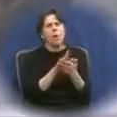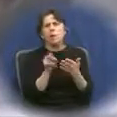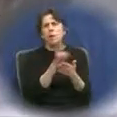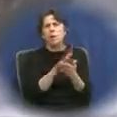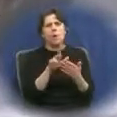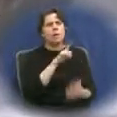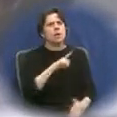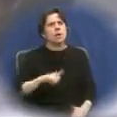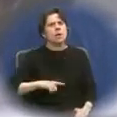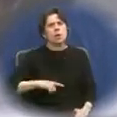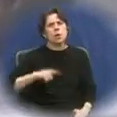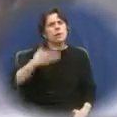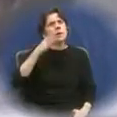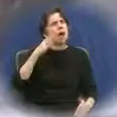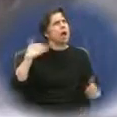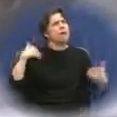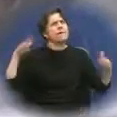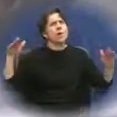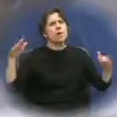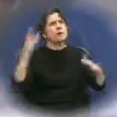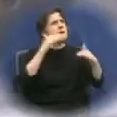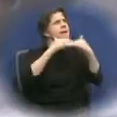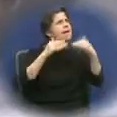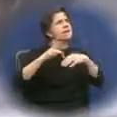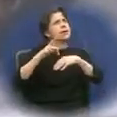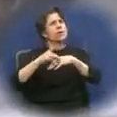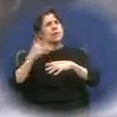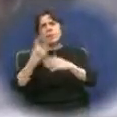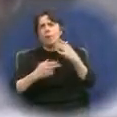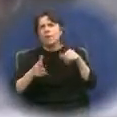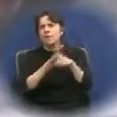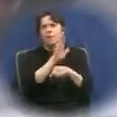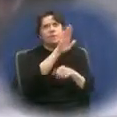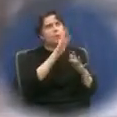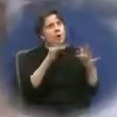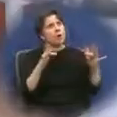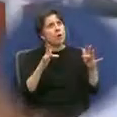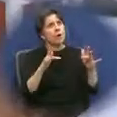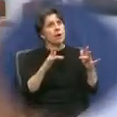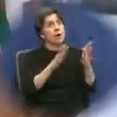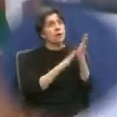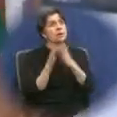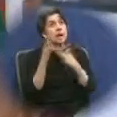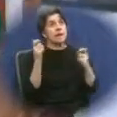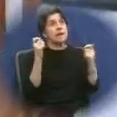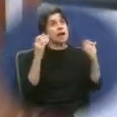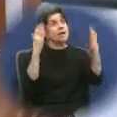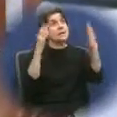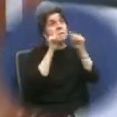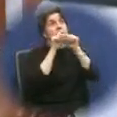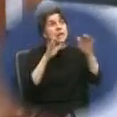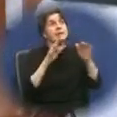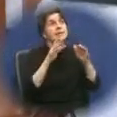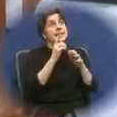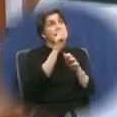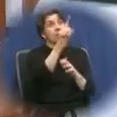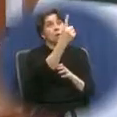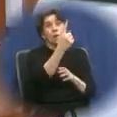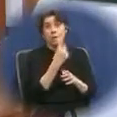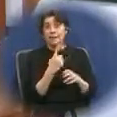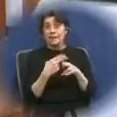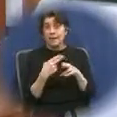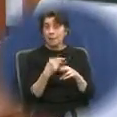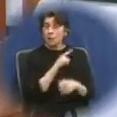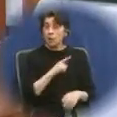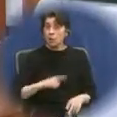Lord God of hosts, heaven and earth are full of your glory. Hosanna in the highest. Blessed is he who comes in the name of the